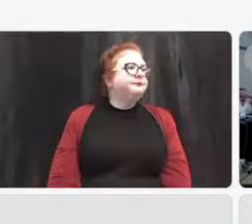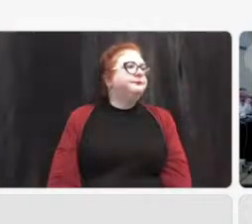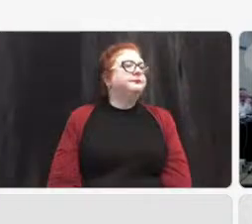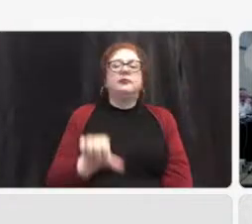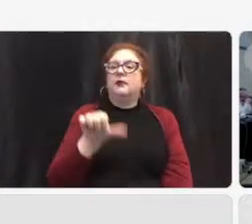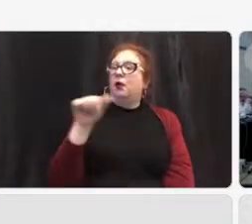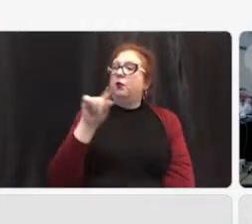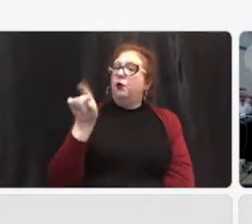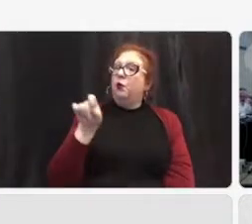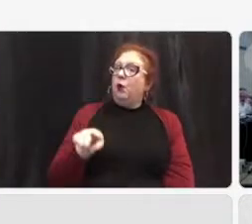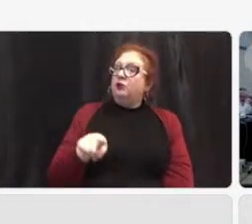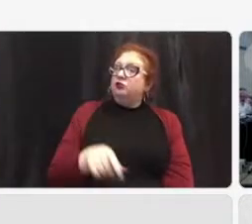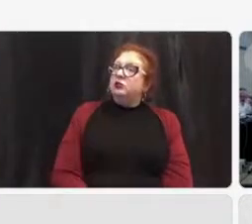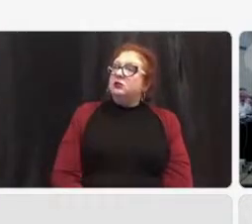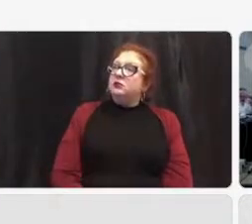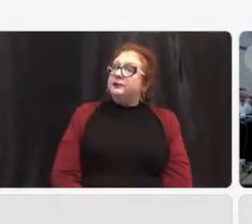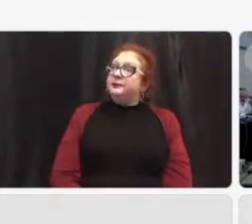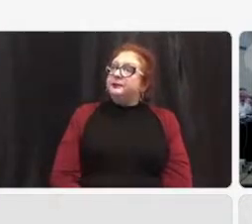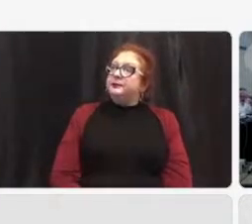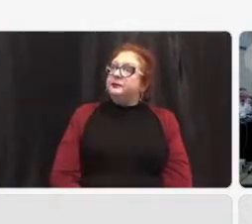commissioners?